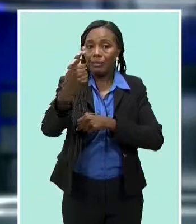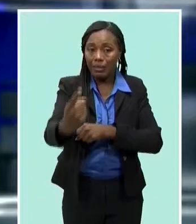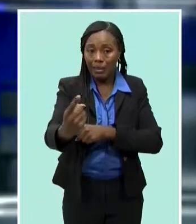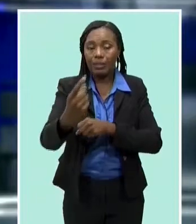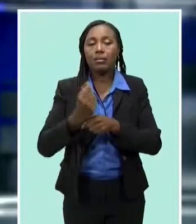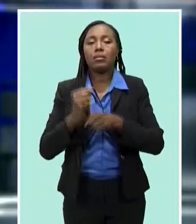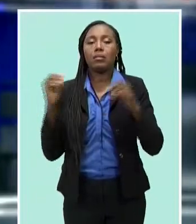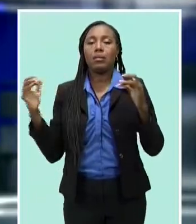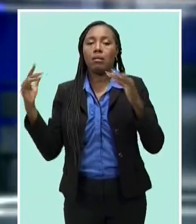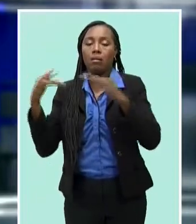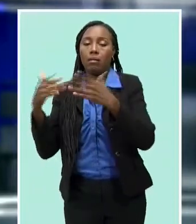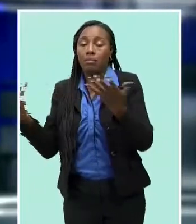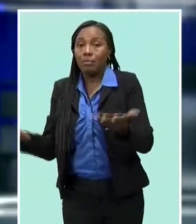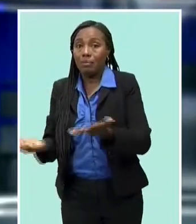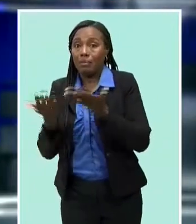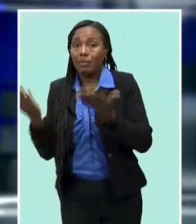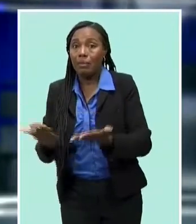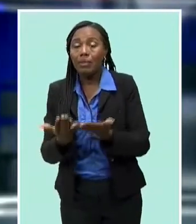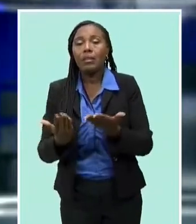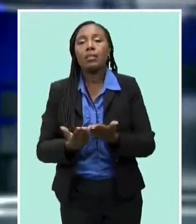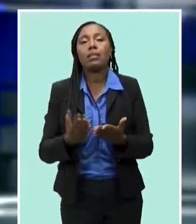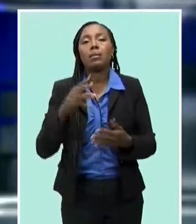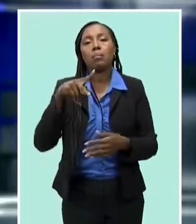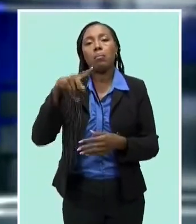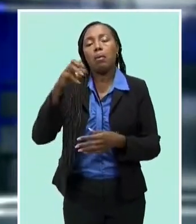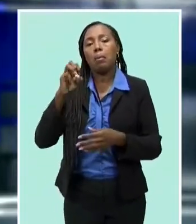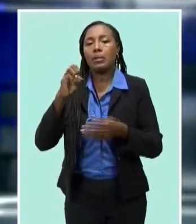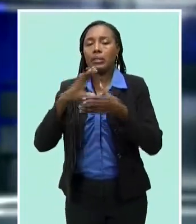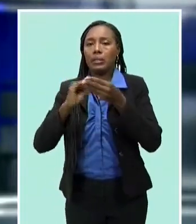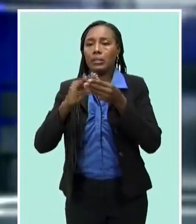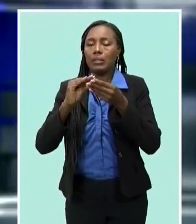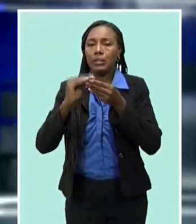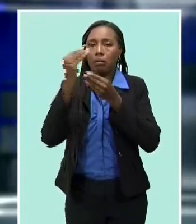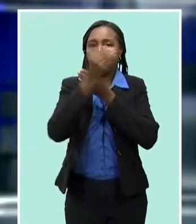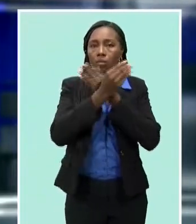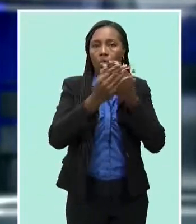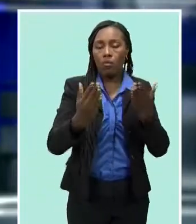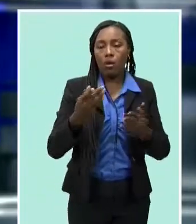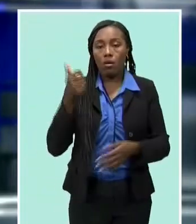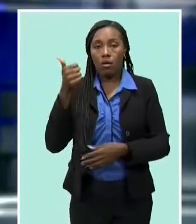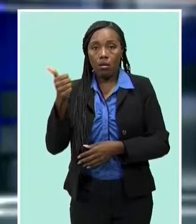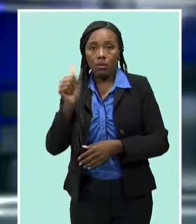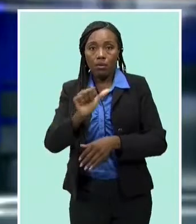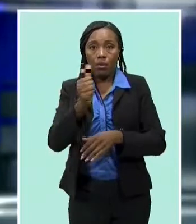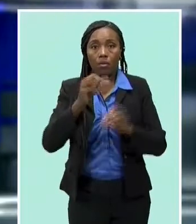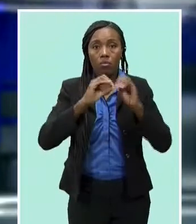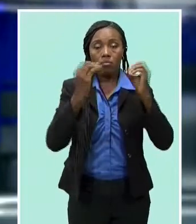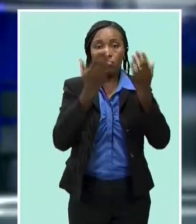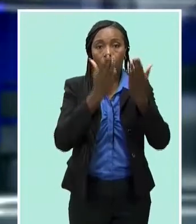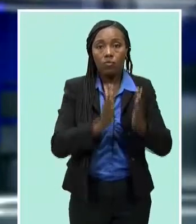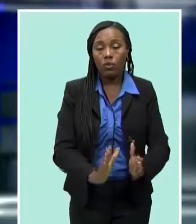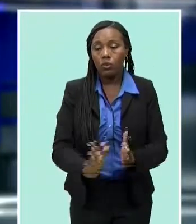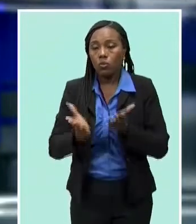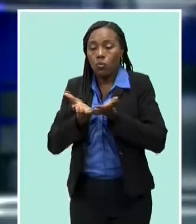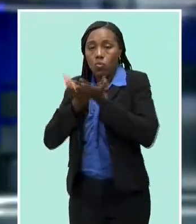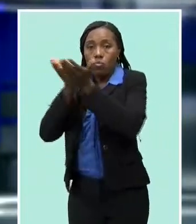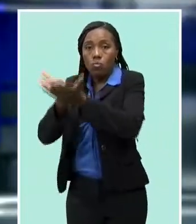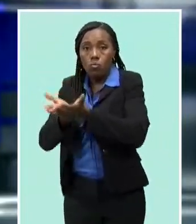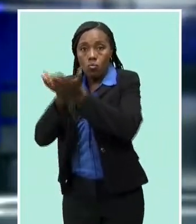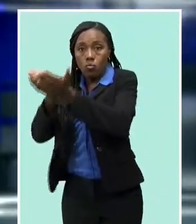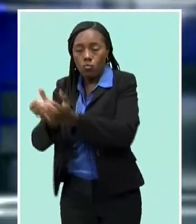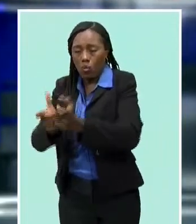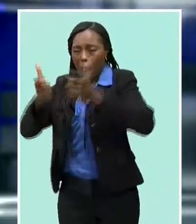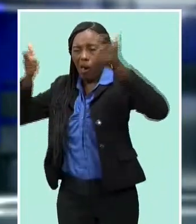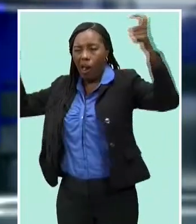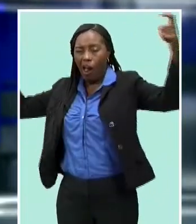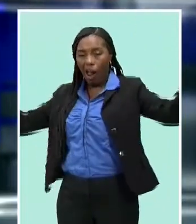the Prime Minister also went on other issues. She revealed that she and other officials held talks with the heads of some of the biggest cruise lines in the world to look at